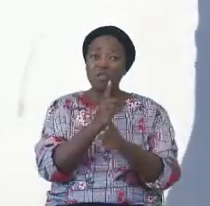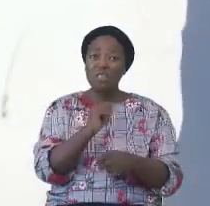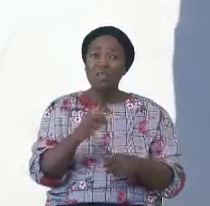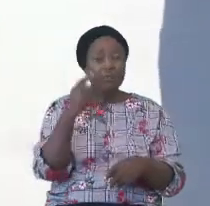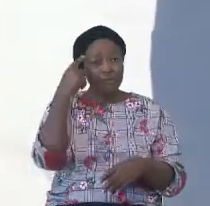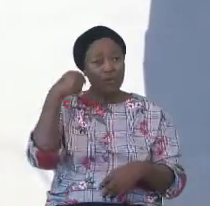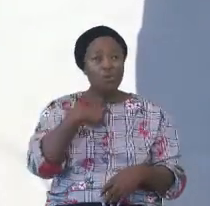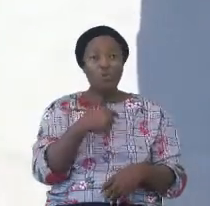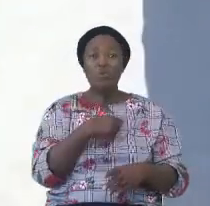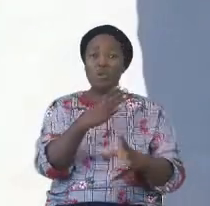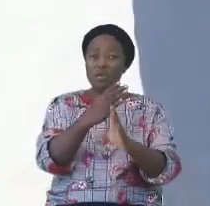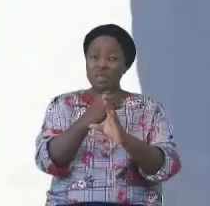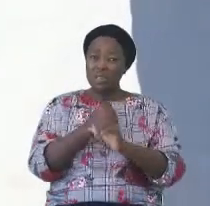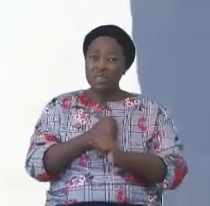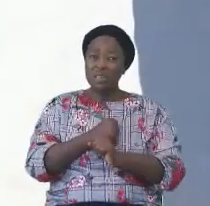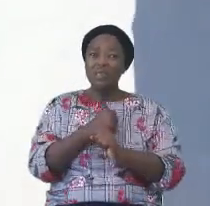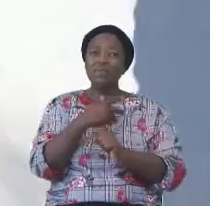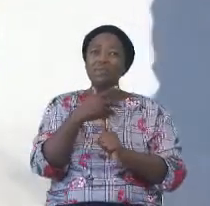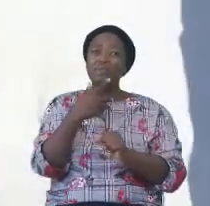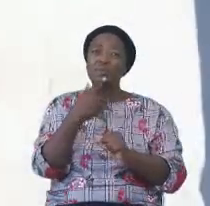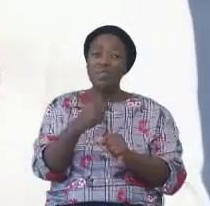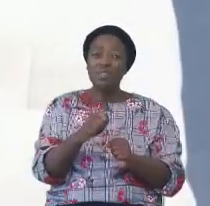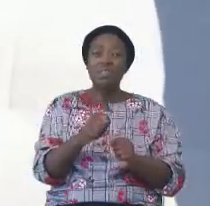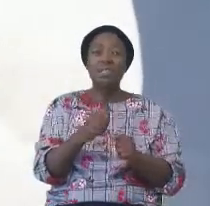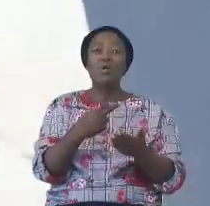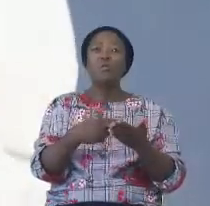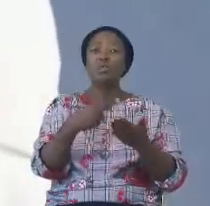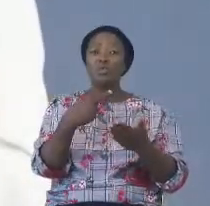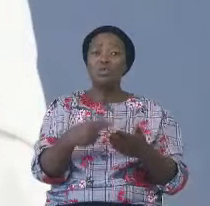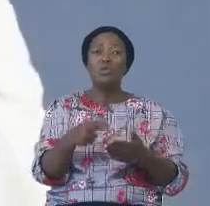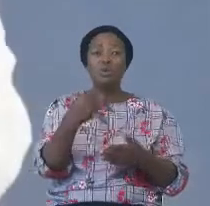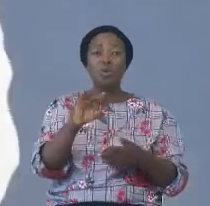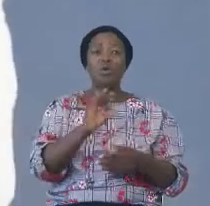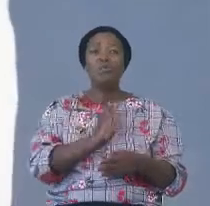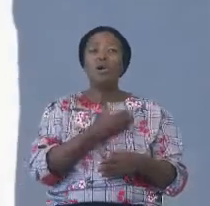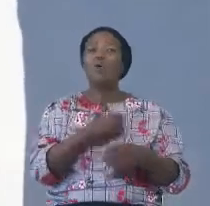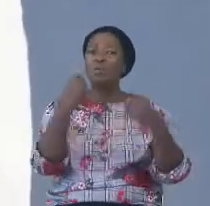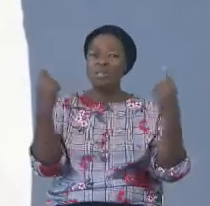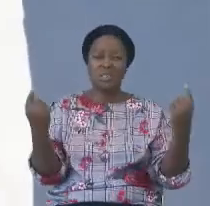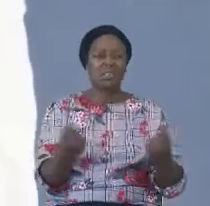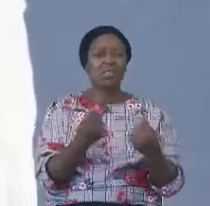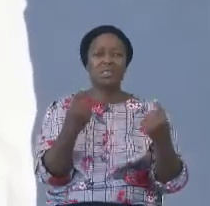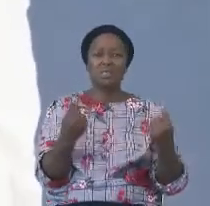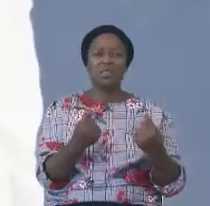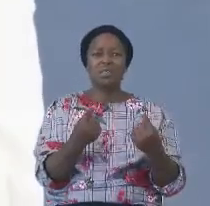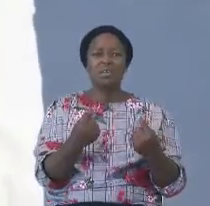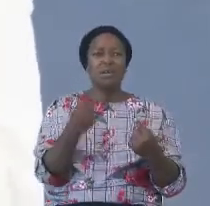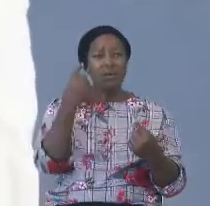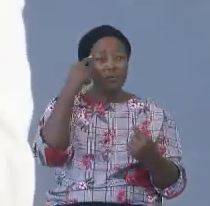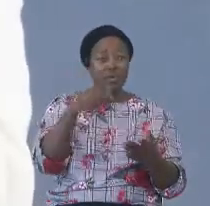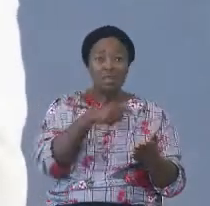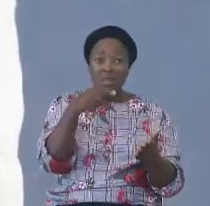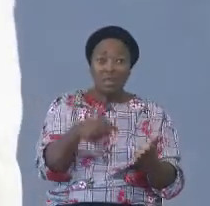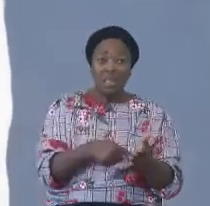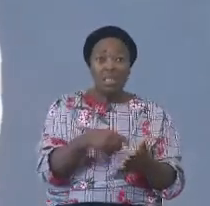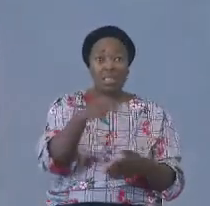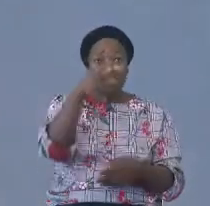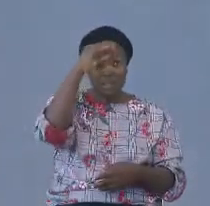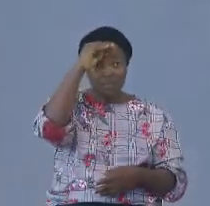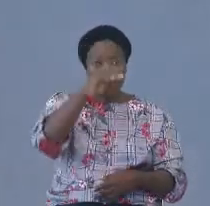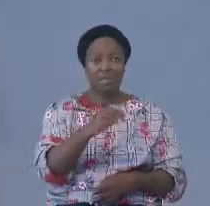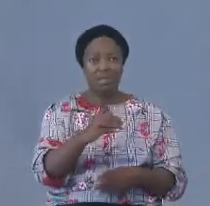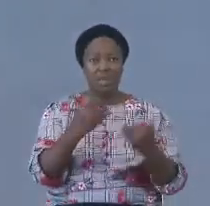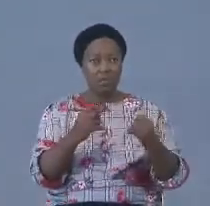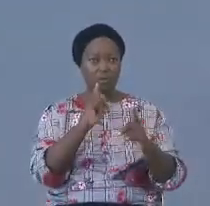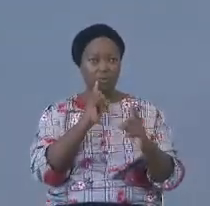we indeed justly, for we receive the due reward of